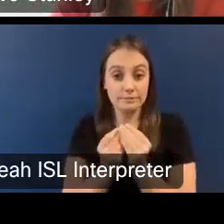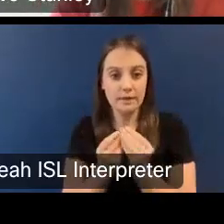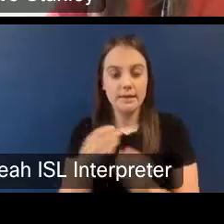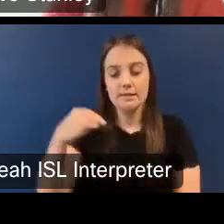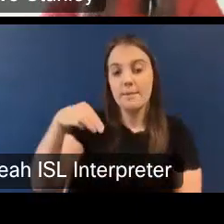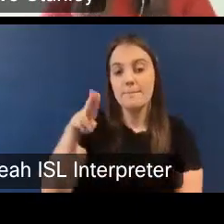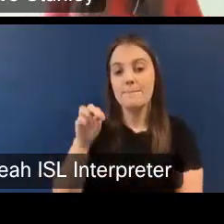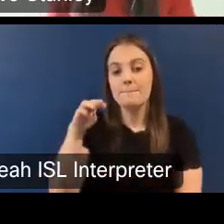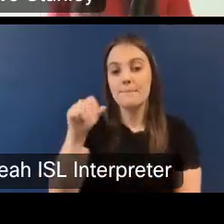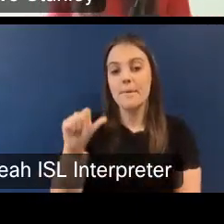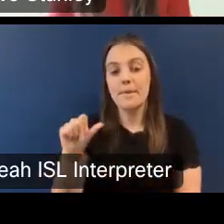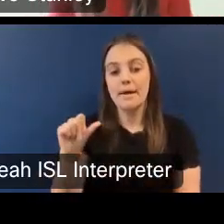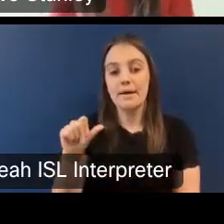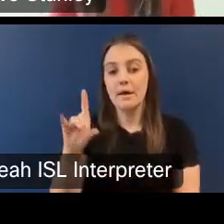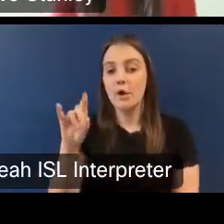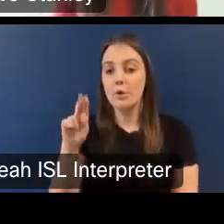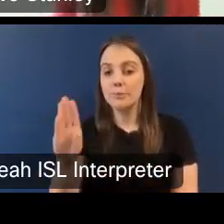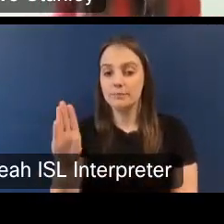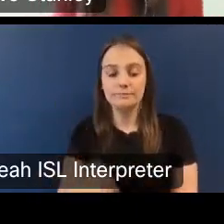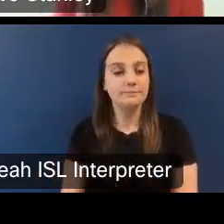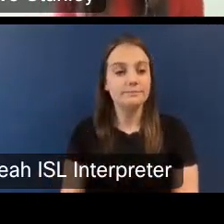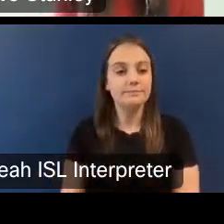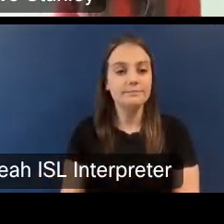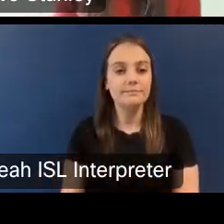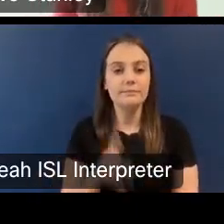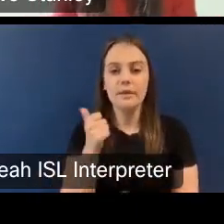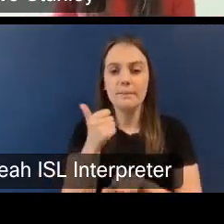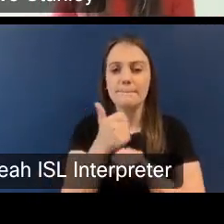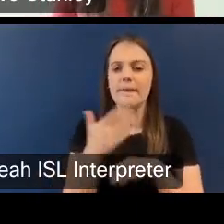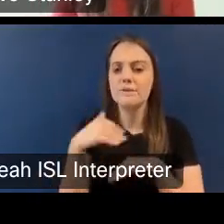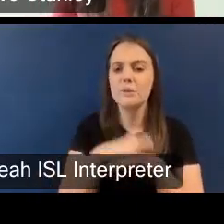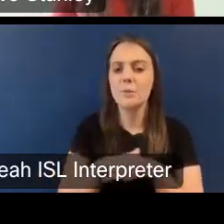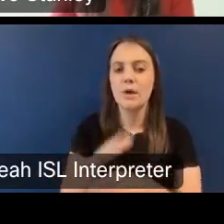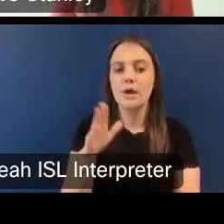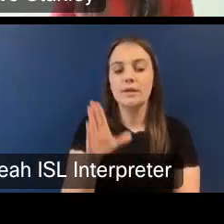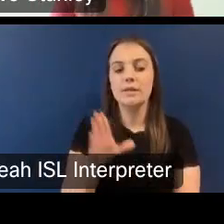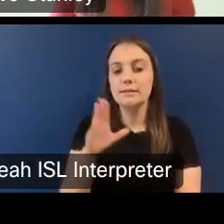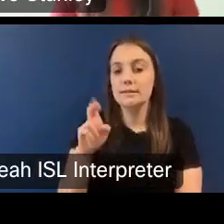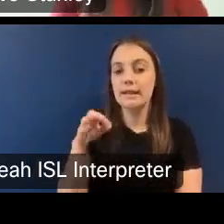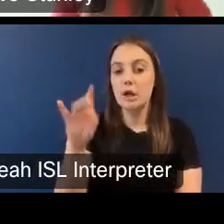Hubs. And these are based, the first one was based in St. Luke's General Hospital, Carl Kilkenny.